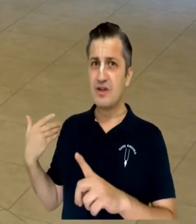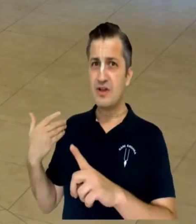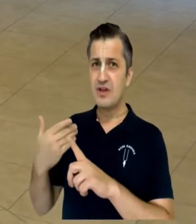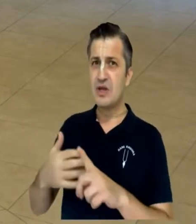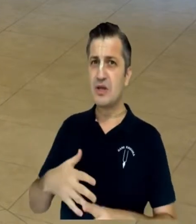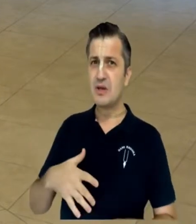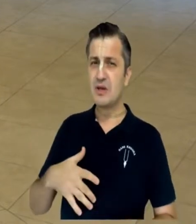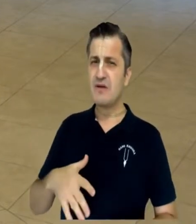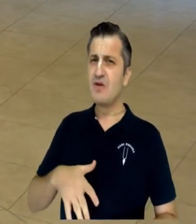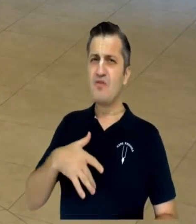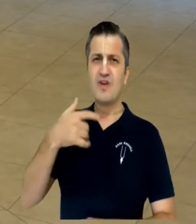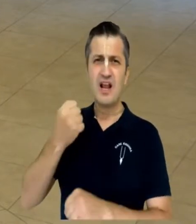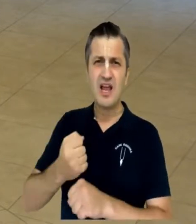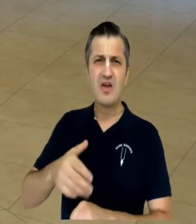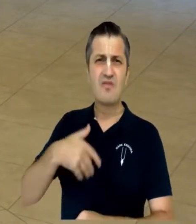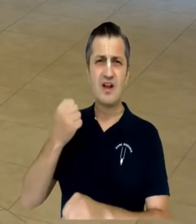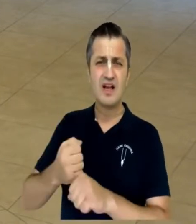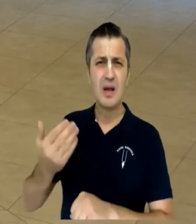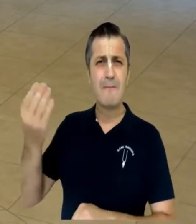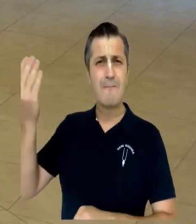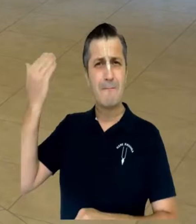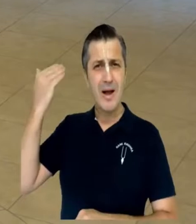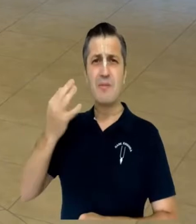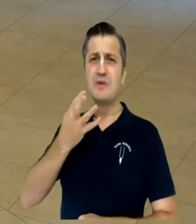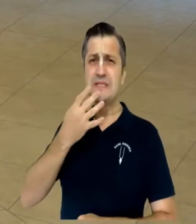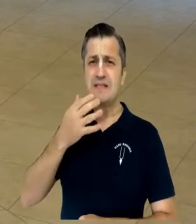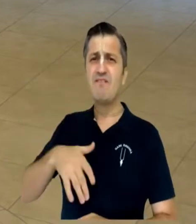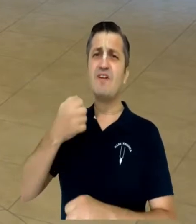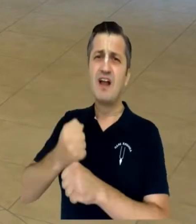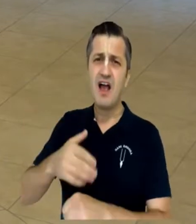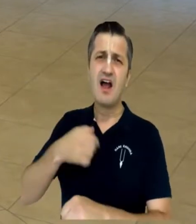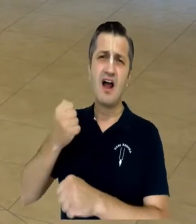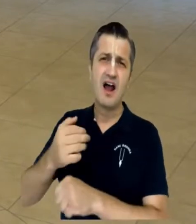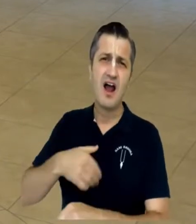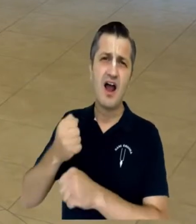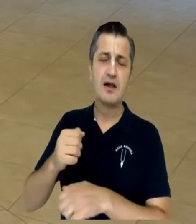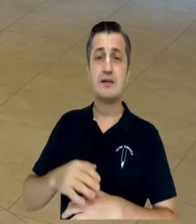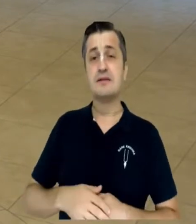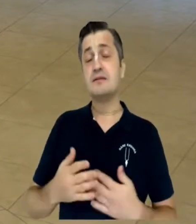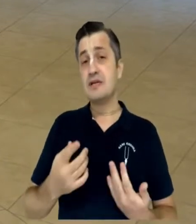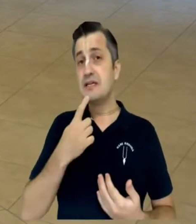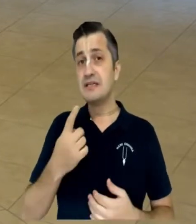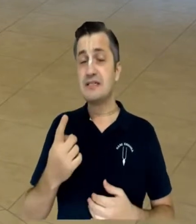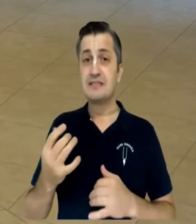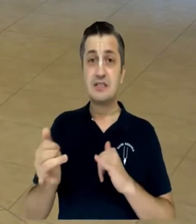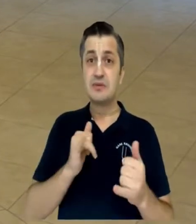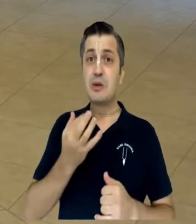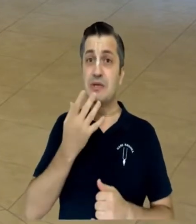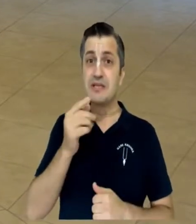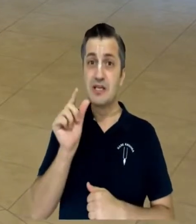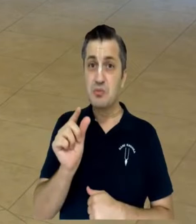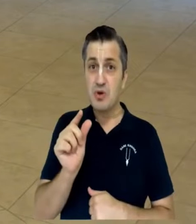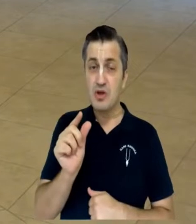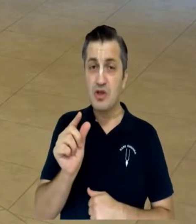having done that mistake? Yeah. Yeah. So sometimes mistakes can be very small, but sometimes they can be also very